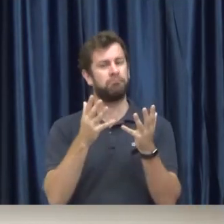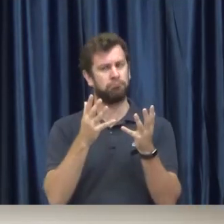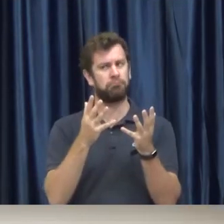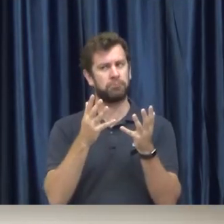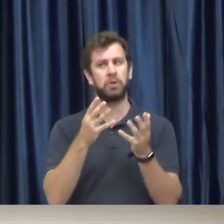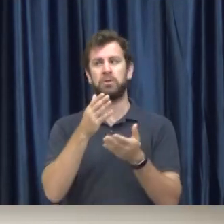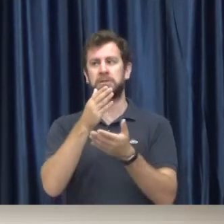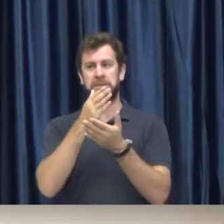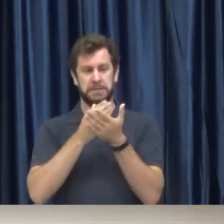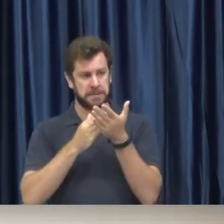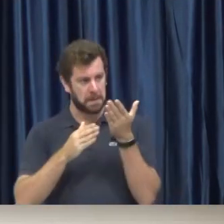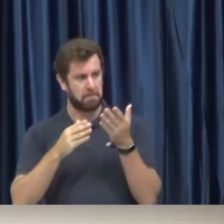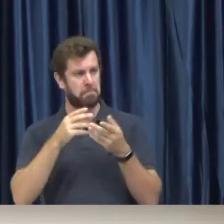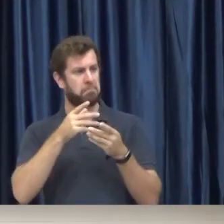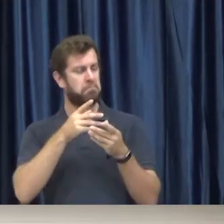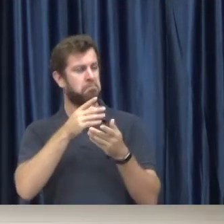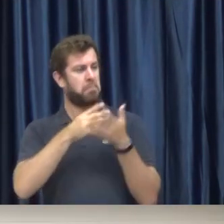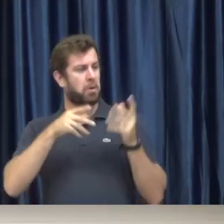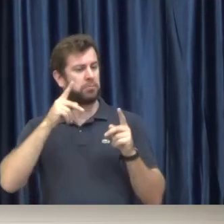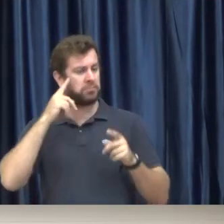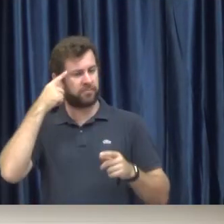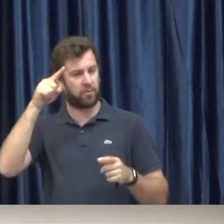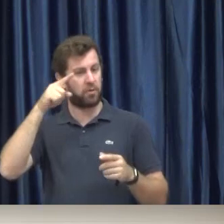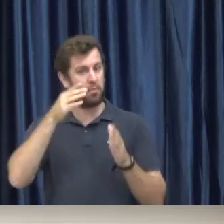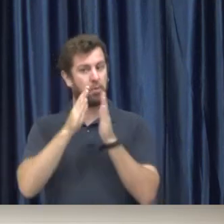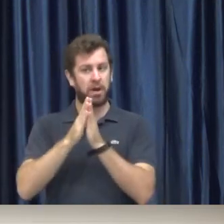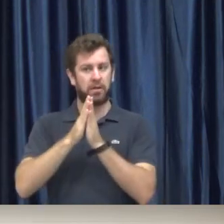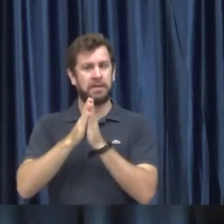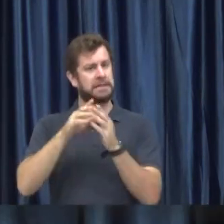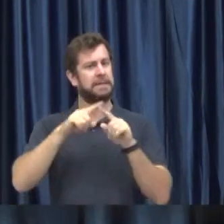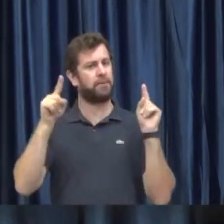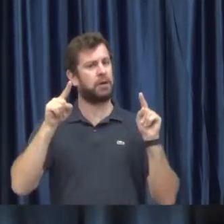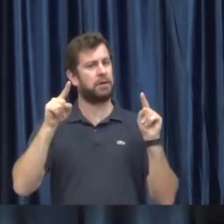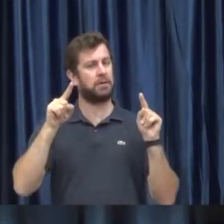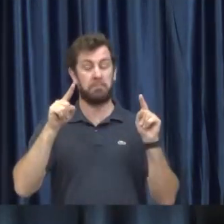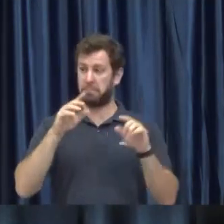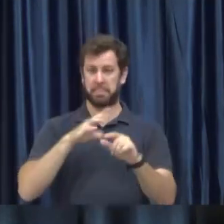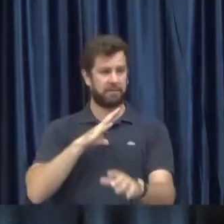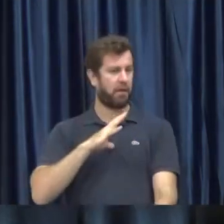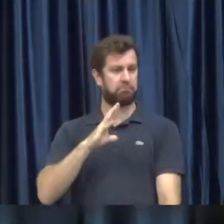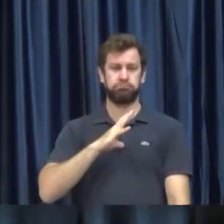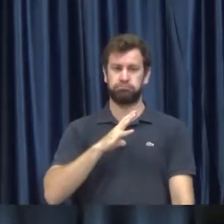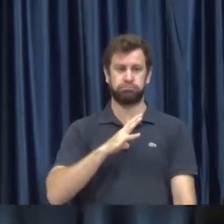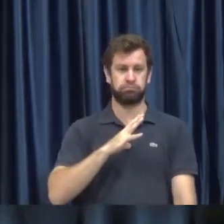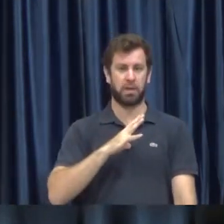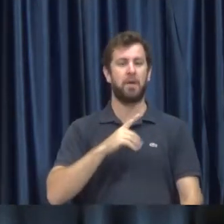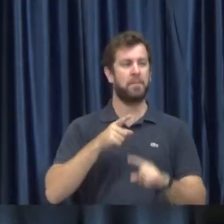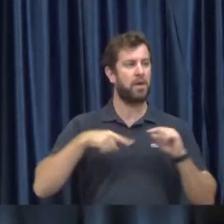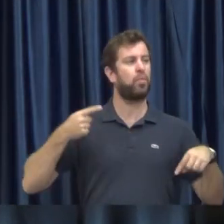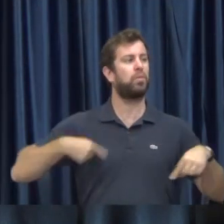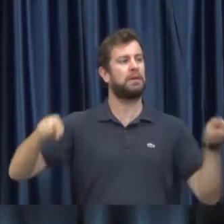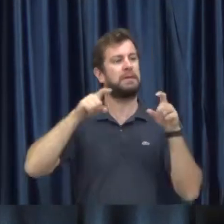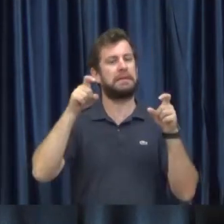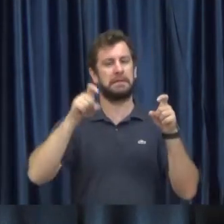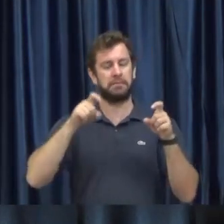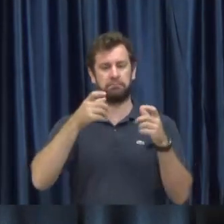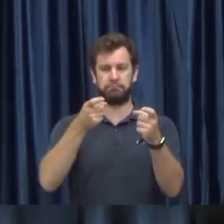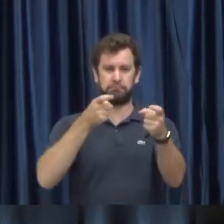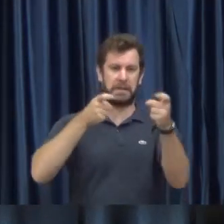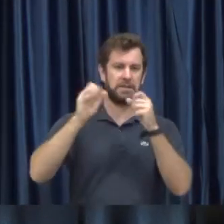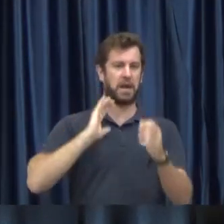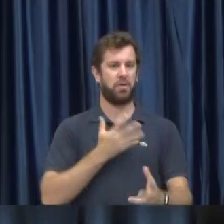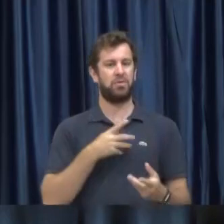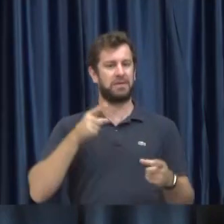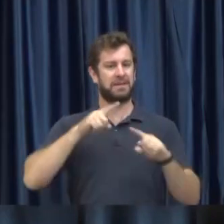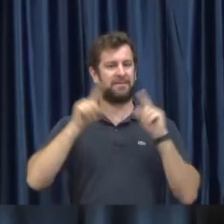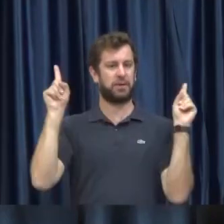prayer are slightly different, but that's okay. We should manage our differences. And